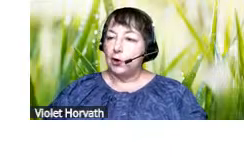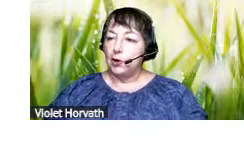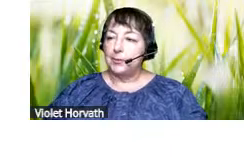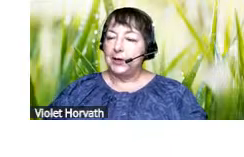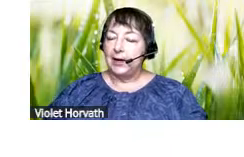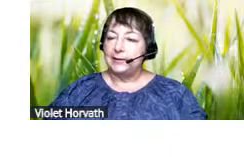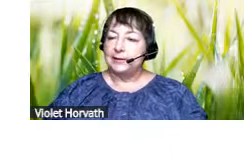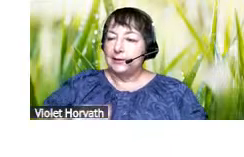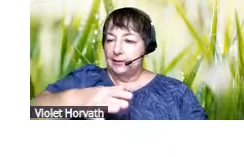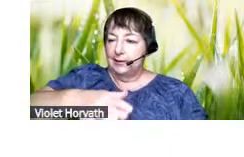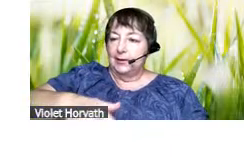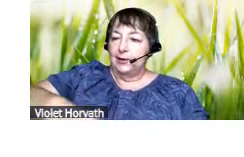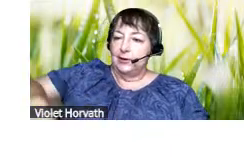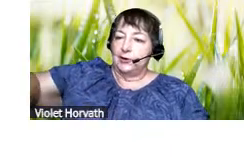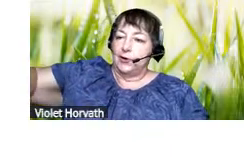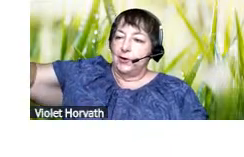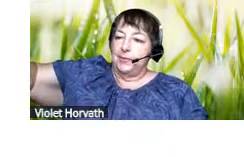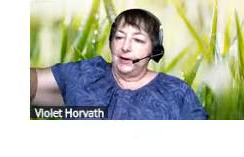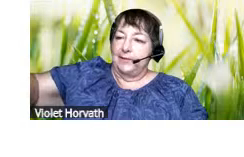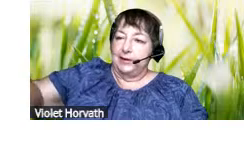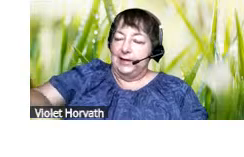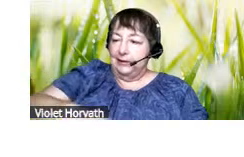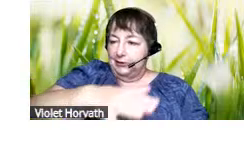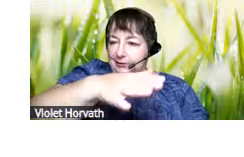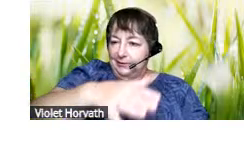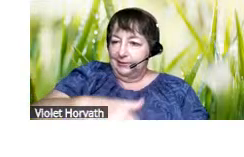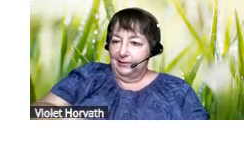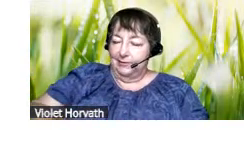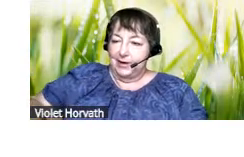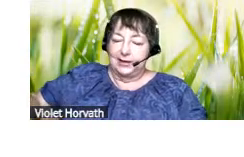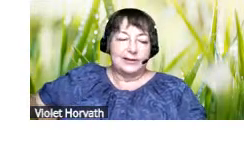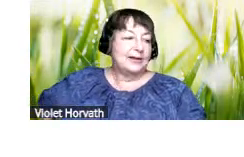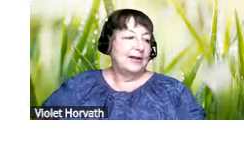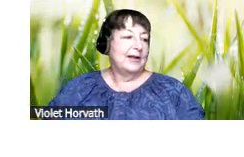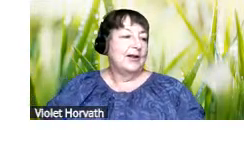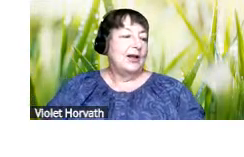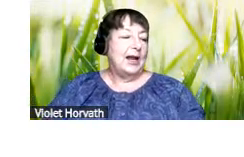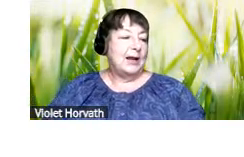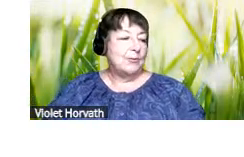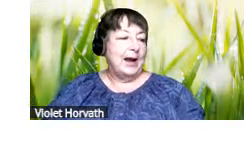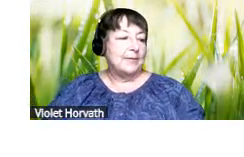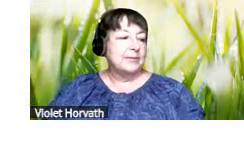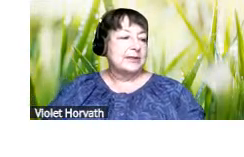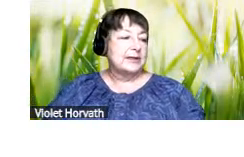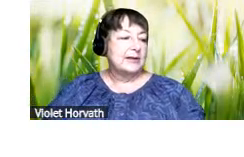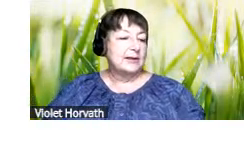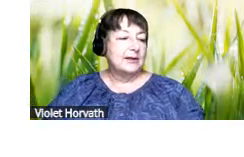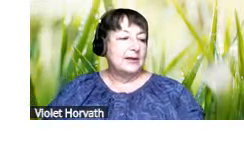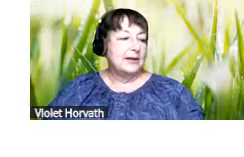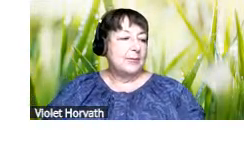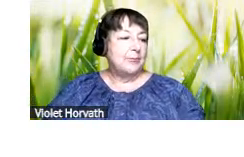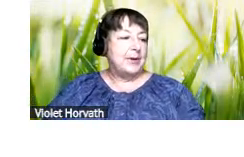are curb cuts. You know, in the curb, you have the dent, right? And ramps,